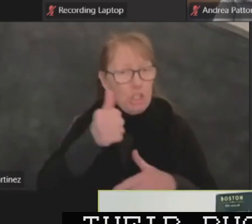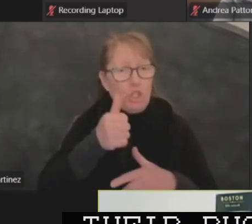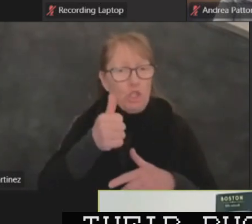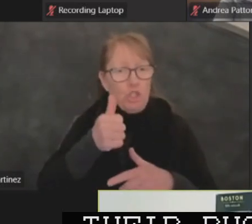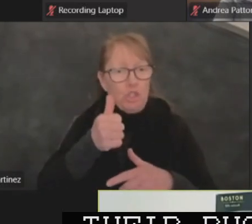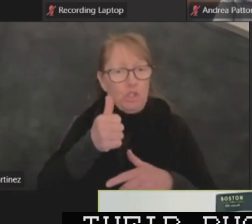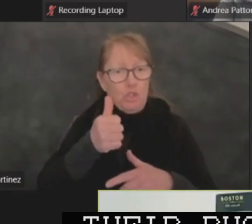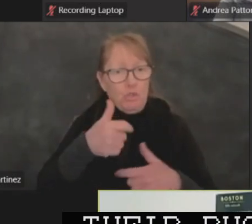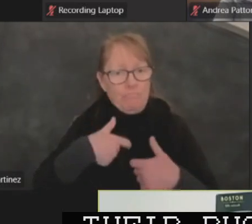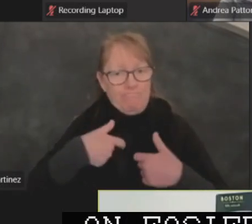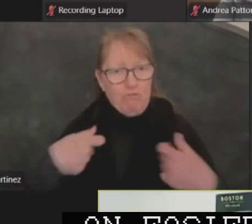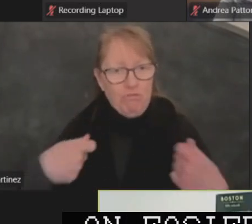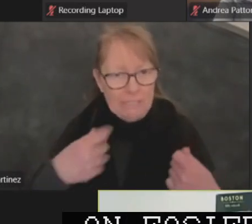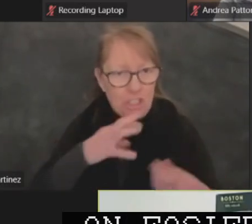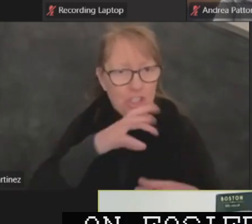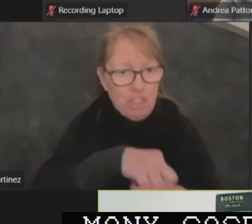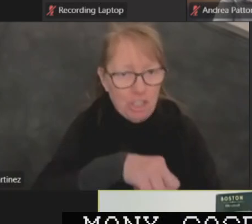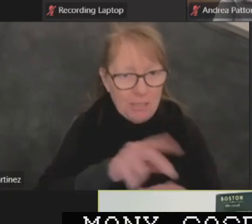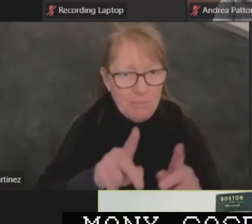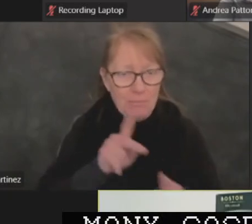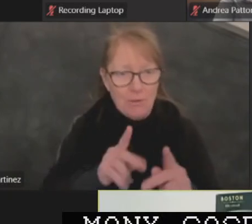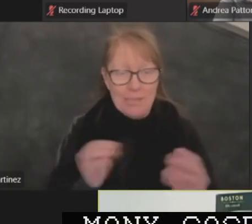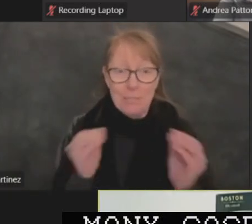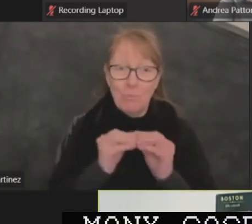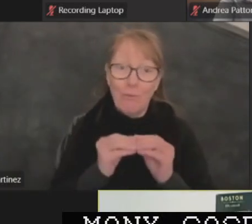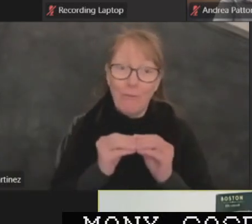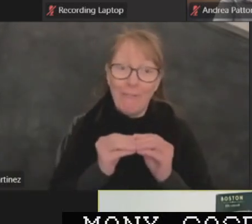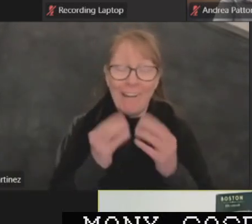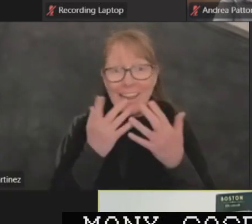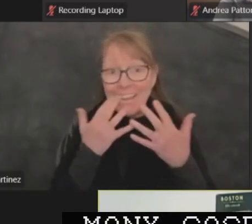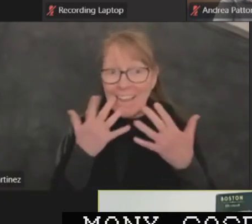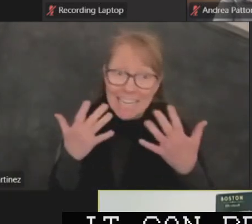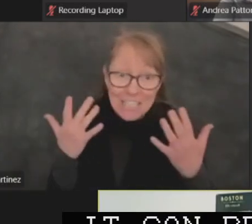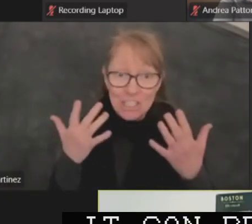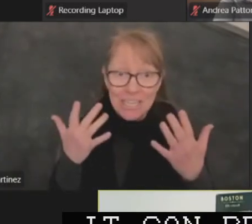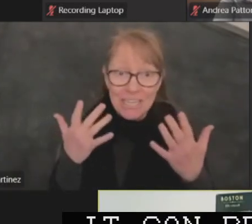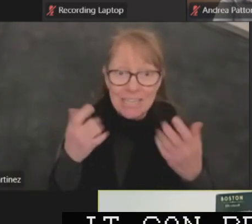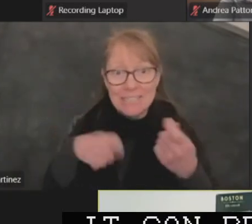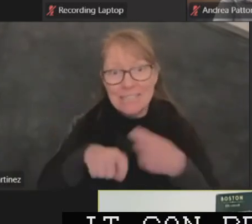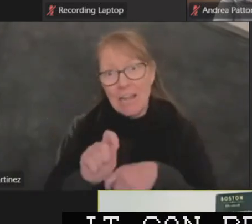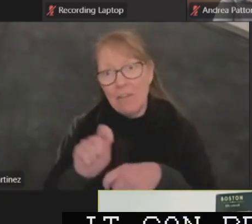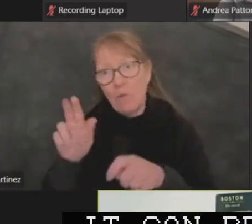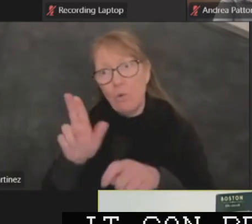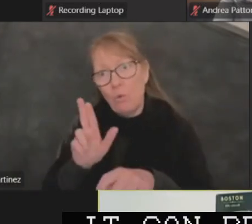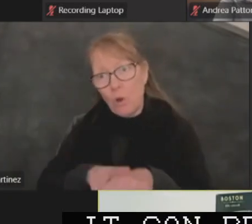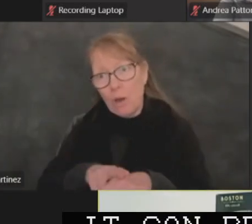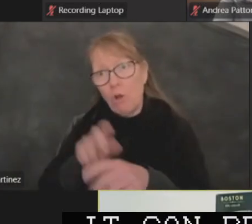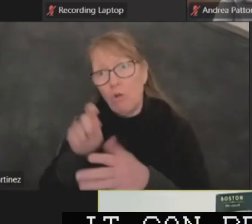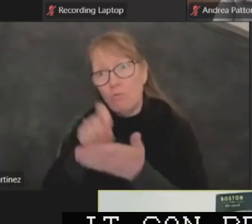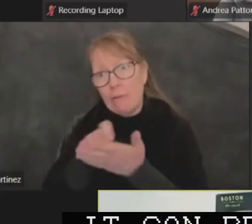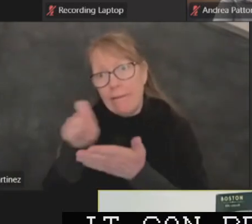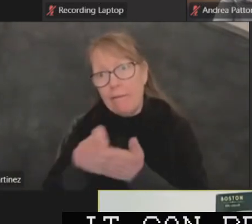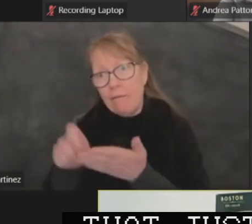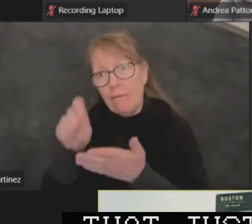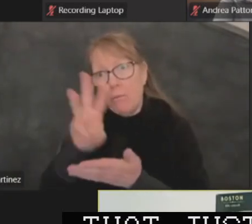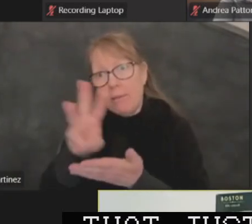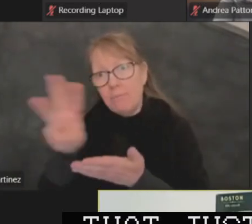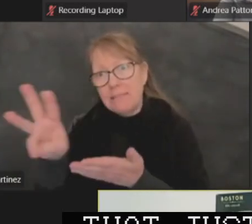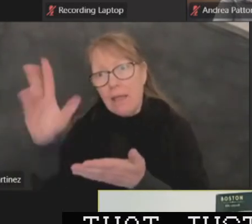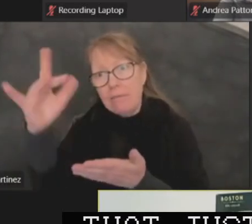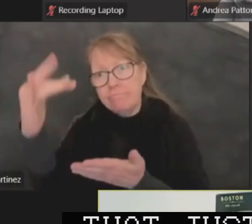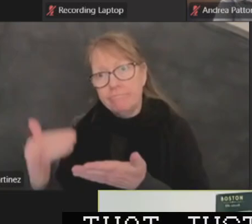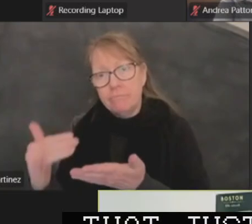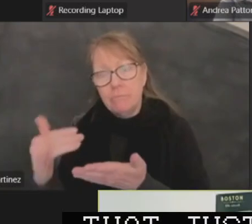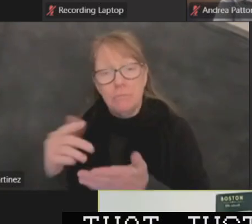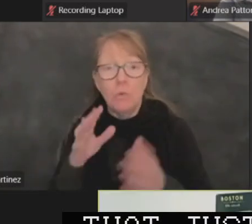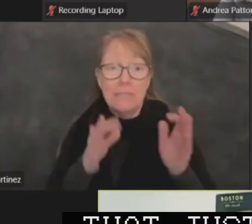more engaging than just a normal written thing that might be live on our website. So it's definitely one of the